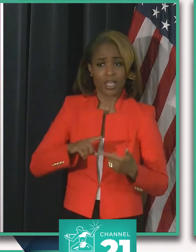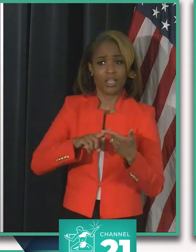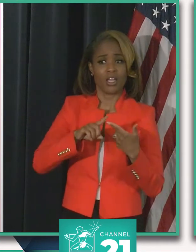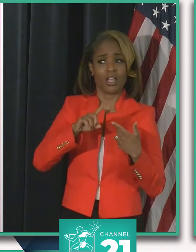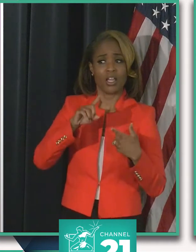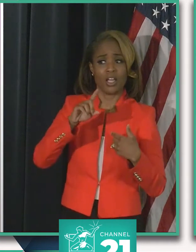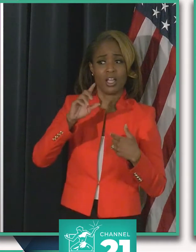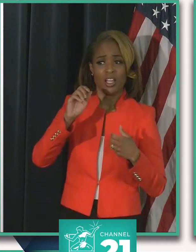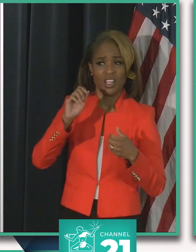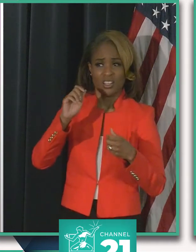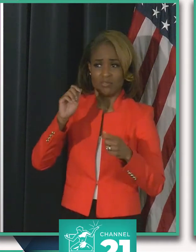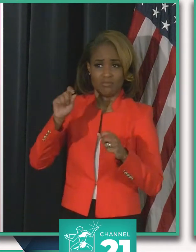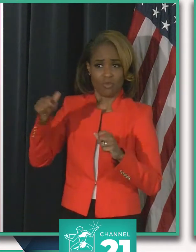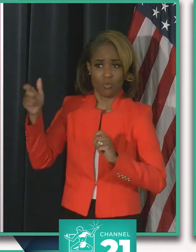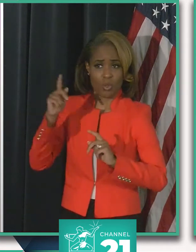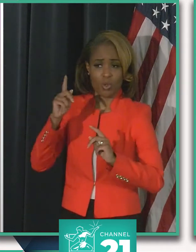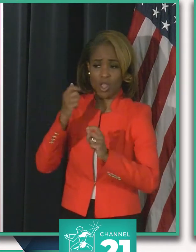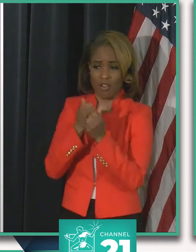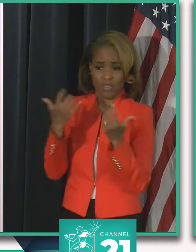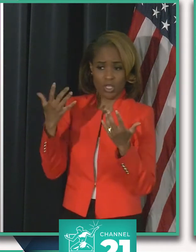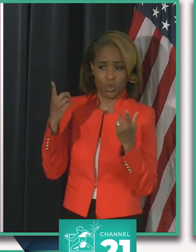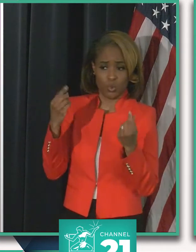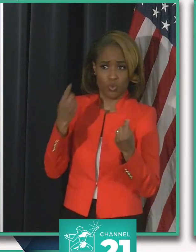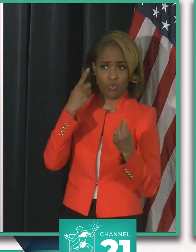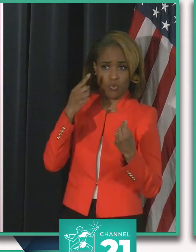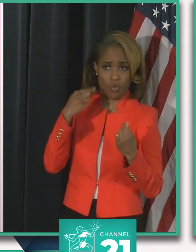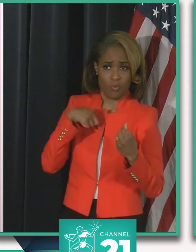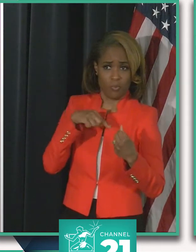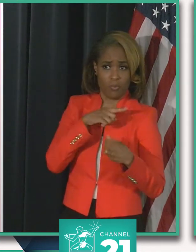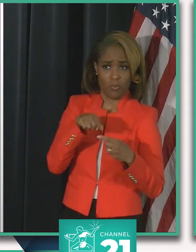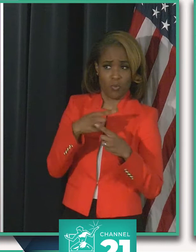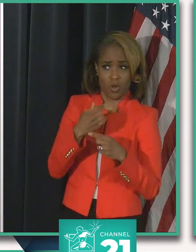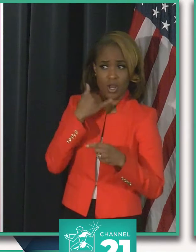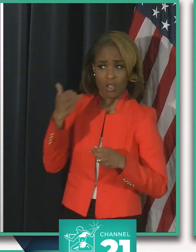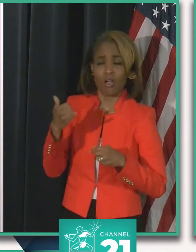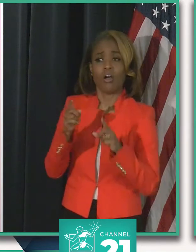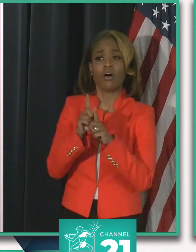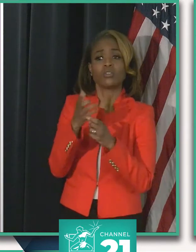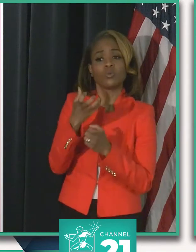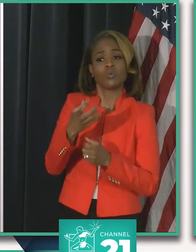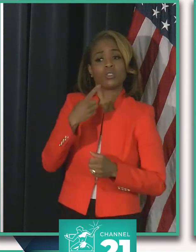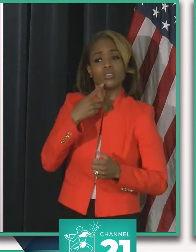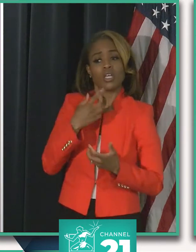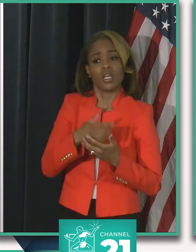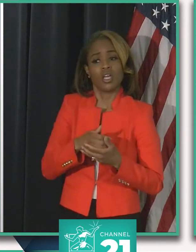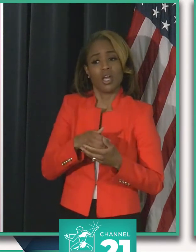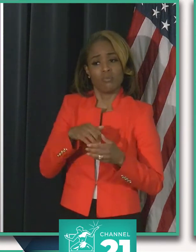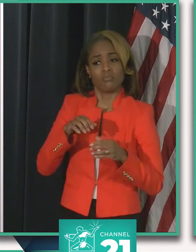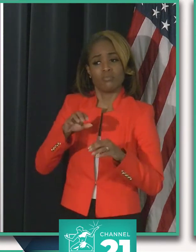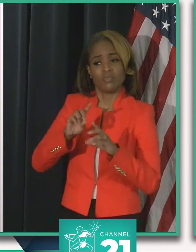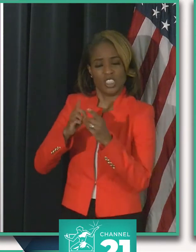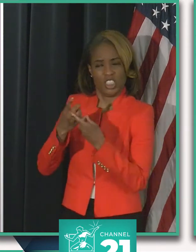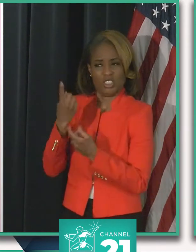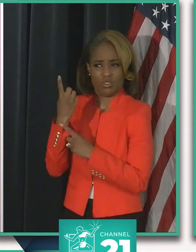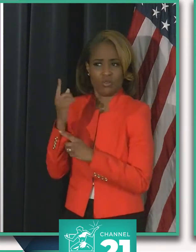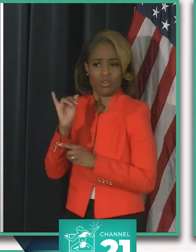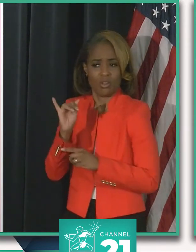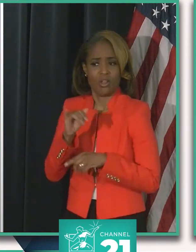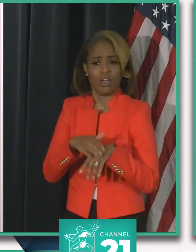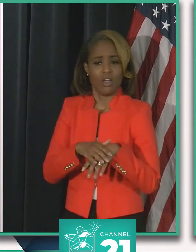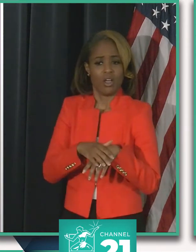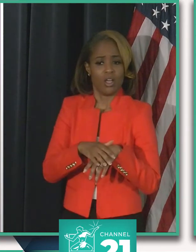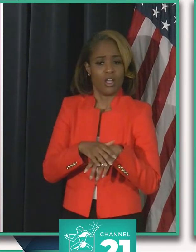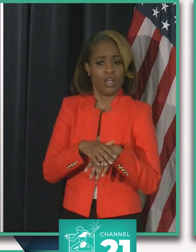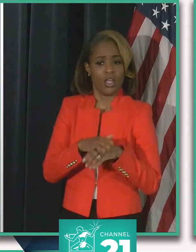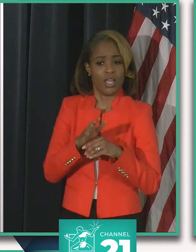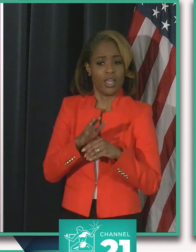Kyla, for all they have done for me when I call them. I also want to speak on tonight is, like I said, I'm District 1, and I'm also an O'Hare